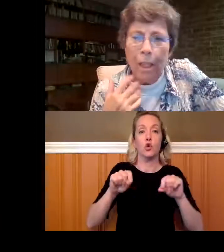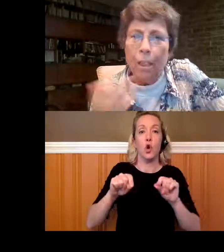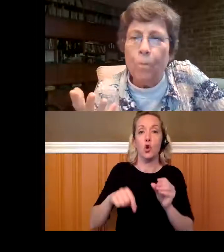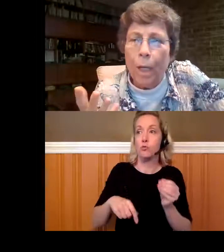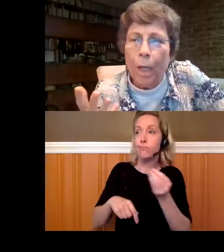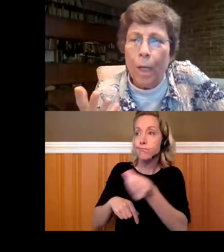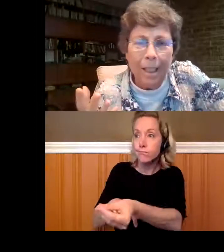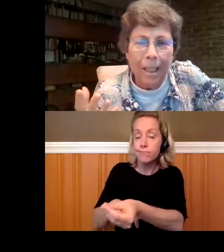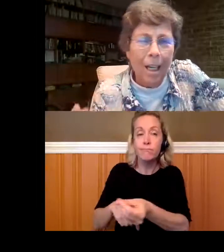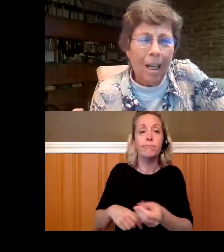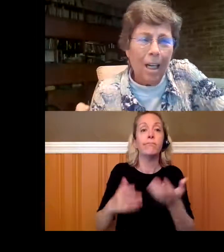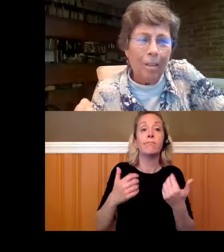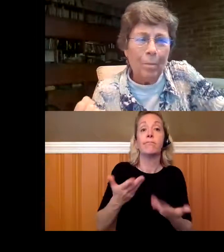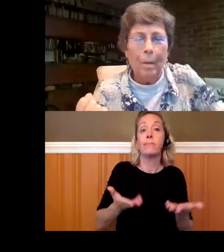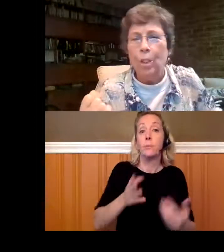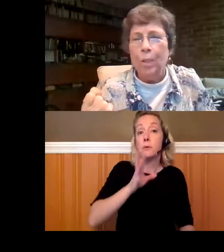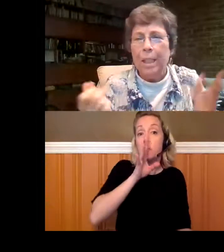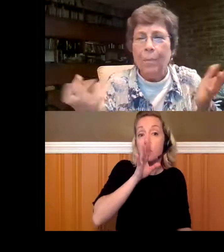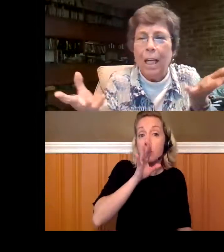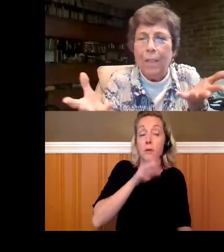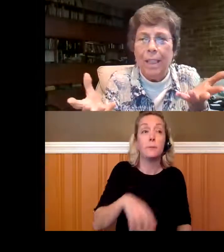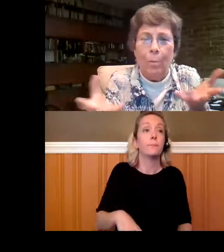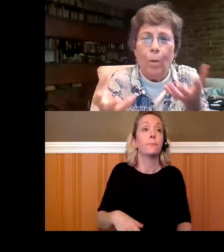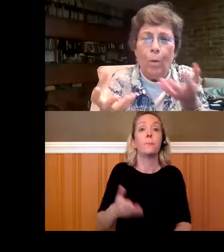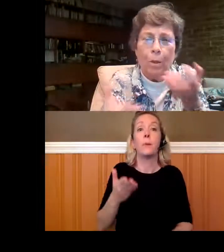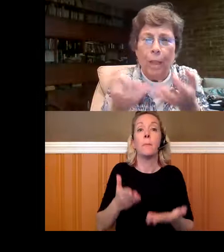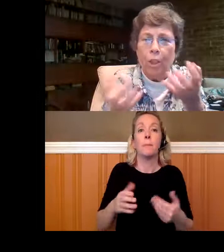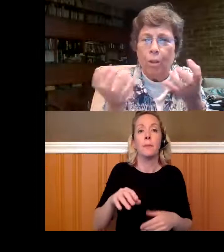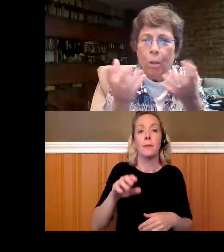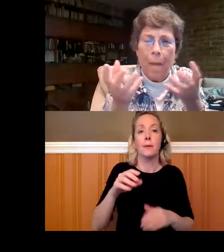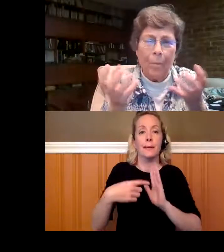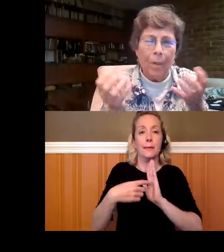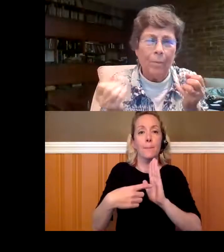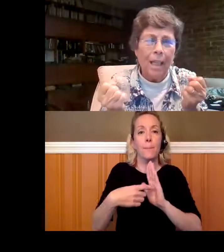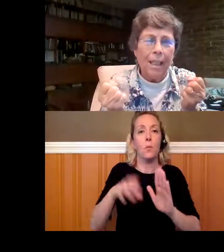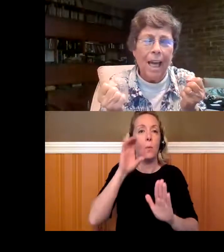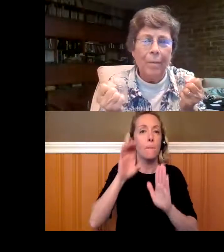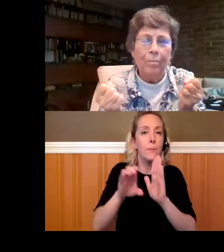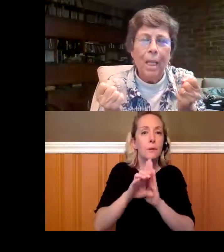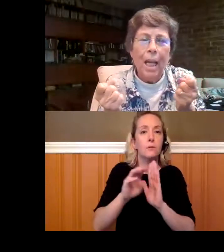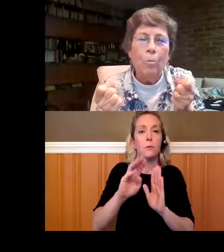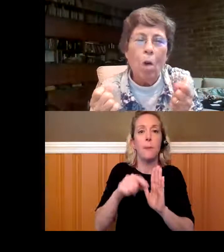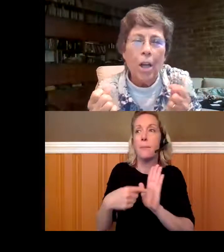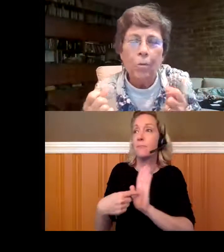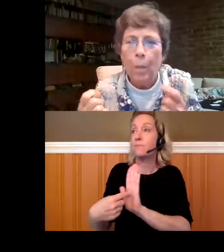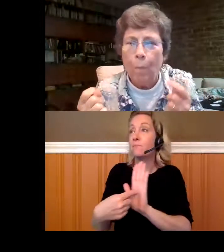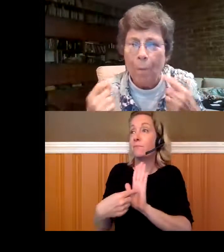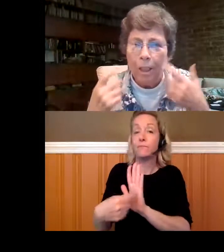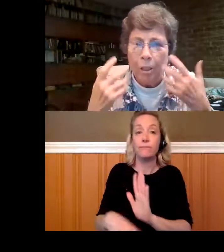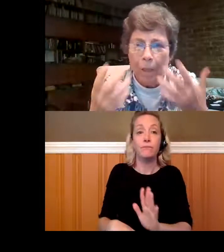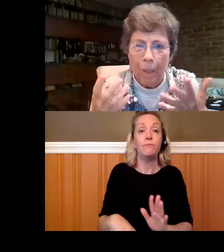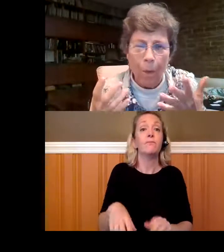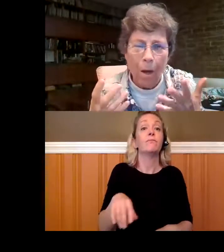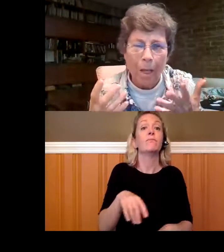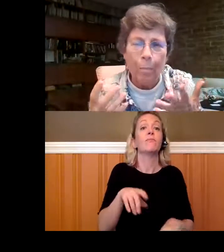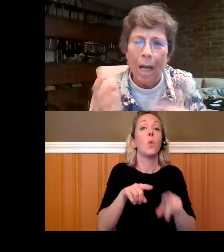voice, maybe using some kind of a symbol or picture or map or something like that. and watch for the public to respond